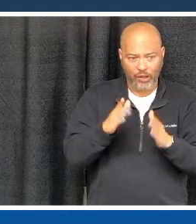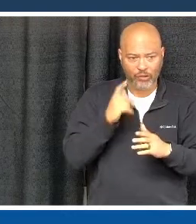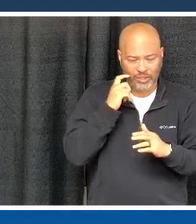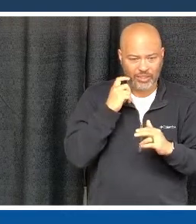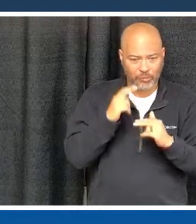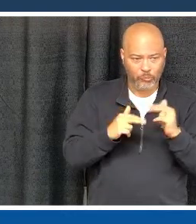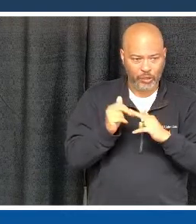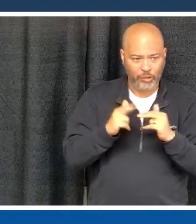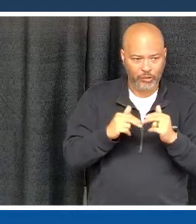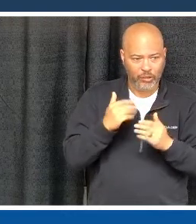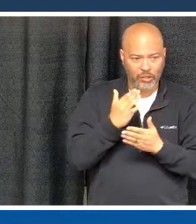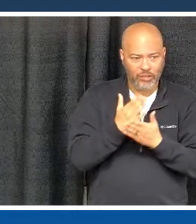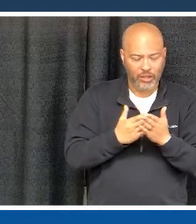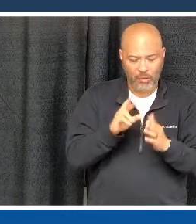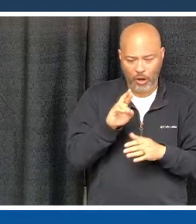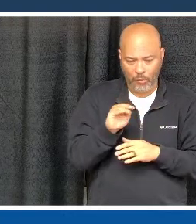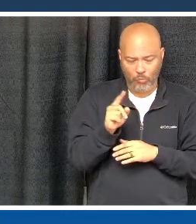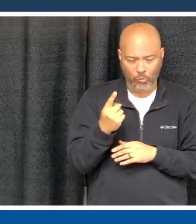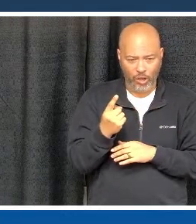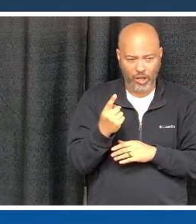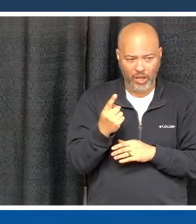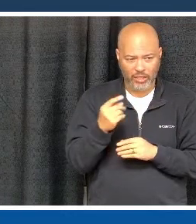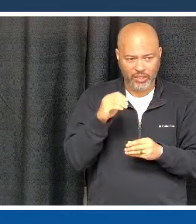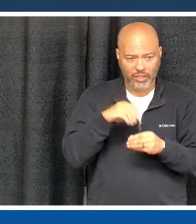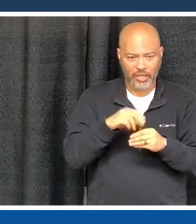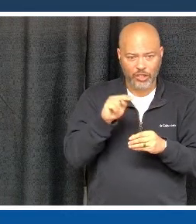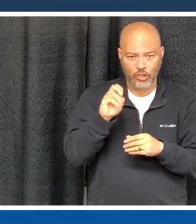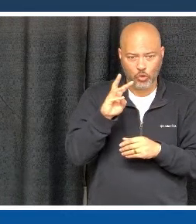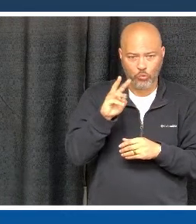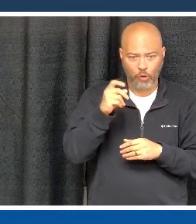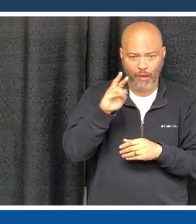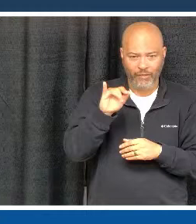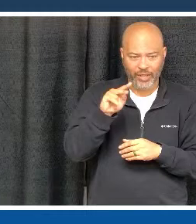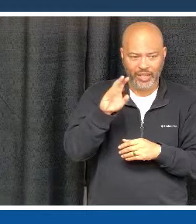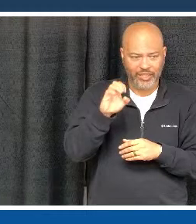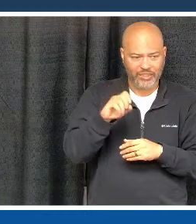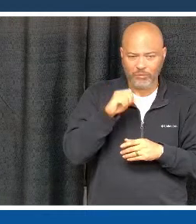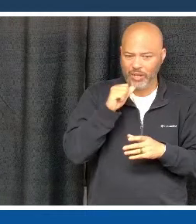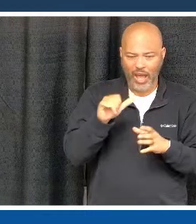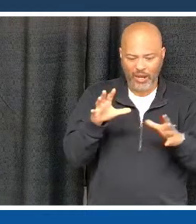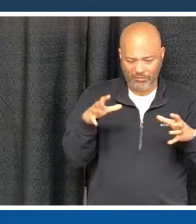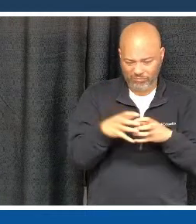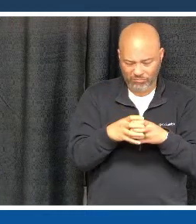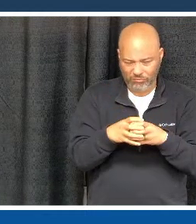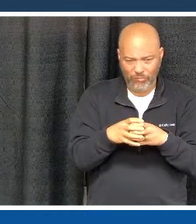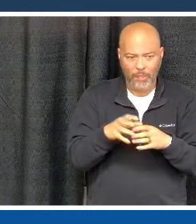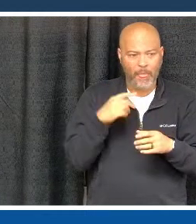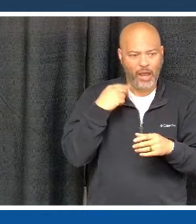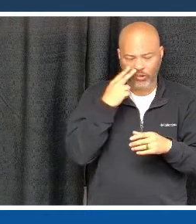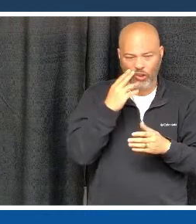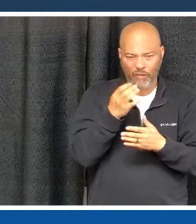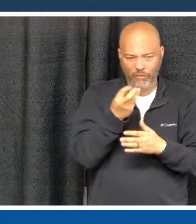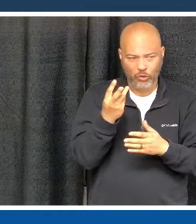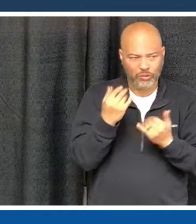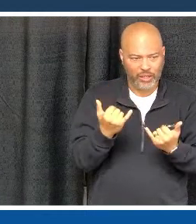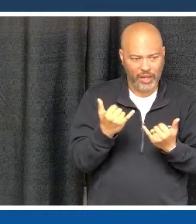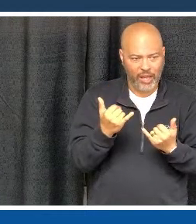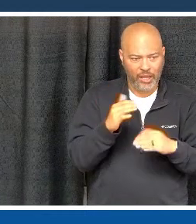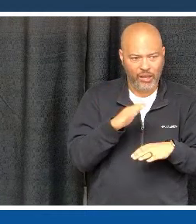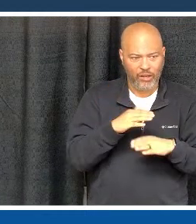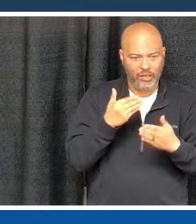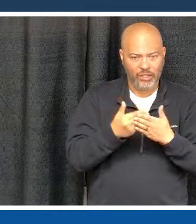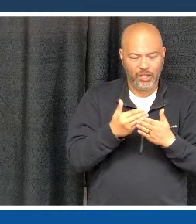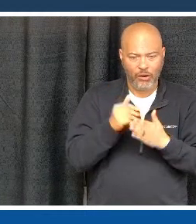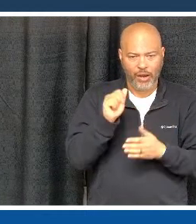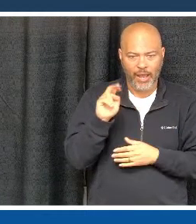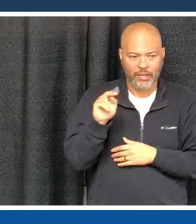built. There's some scattered RM1 lots in New Providence, but not really a cluster of them. And I think you saw a few of them today off near